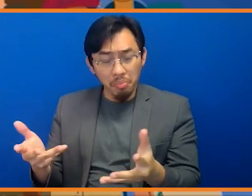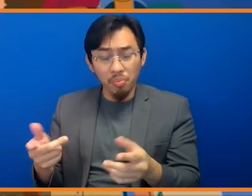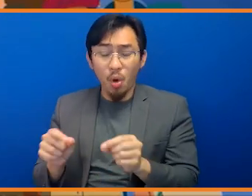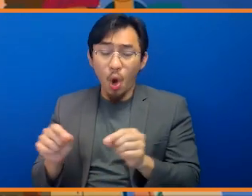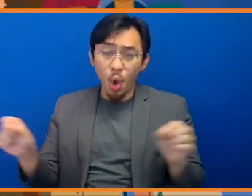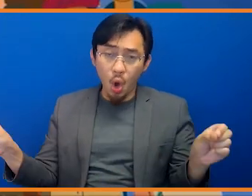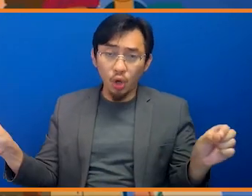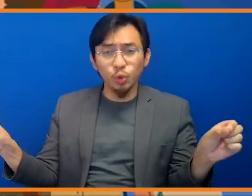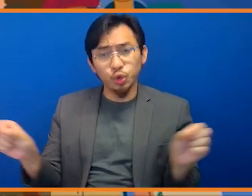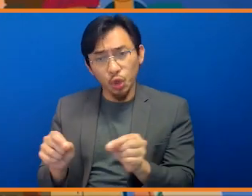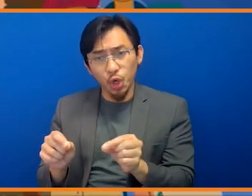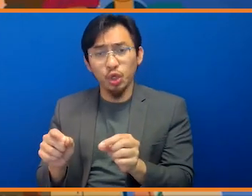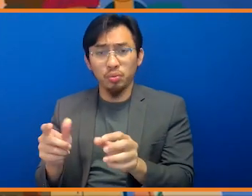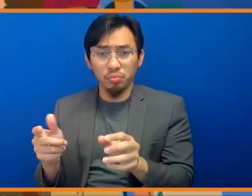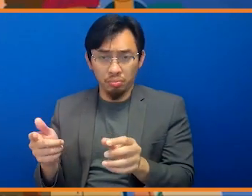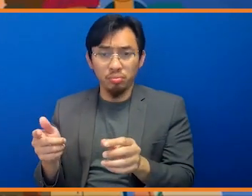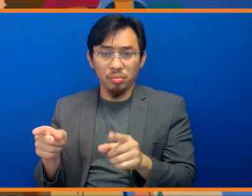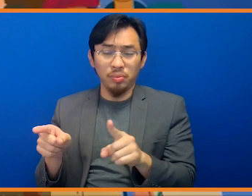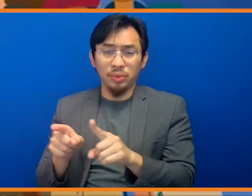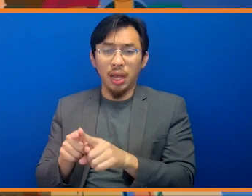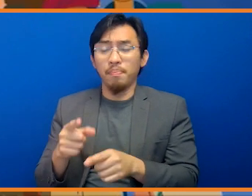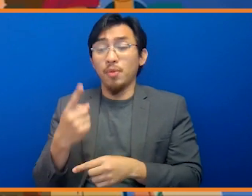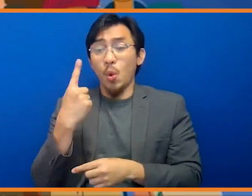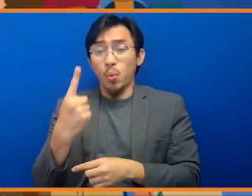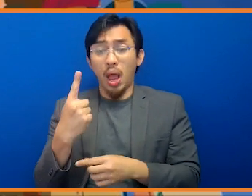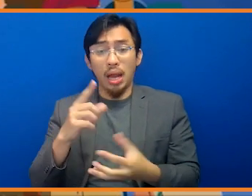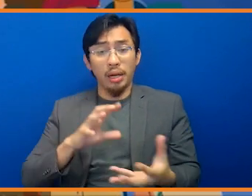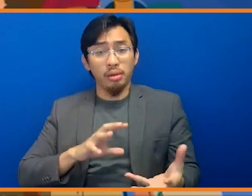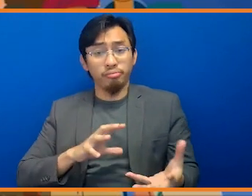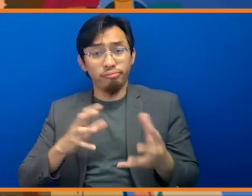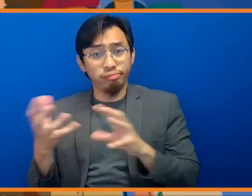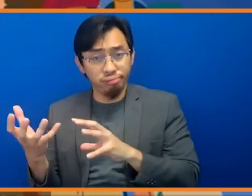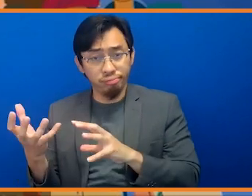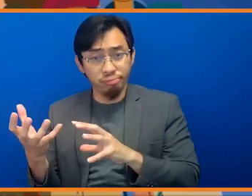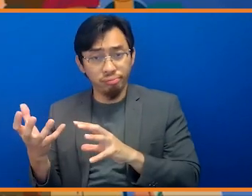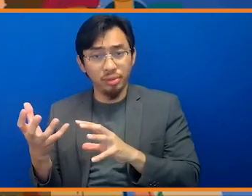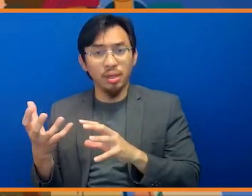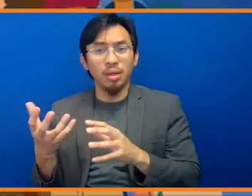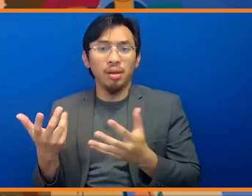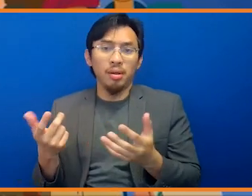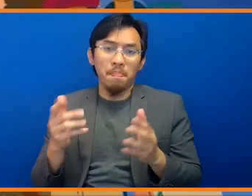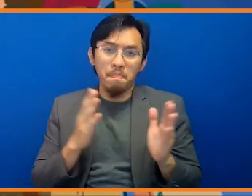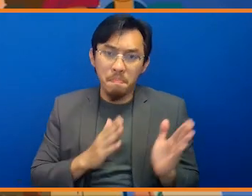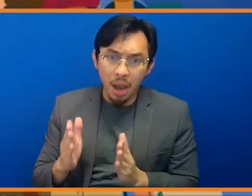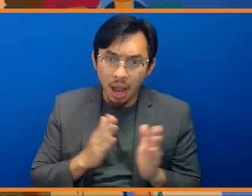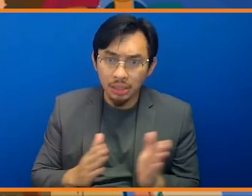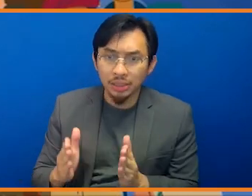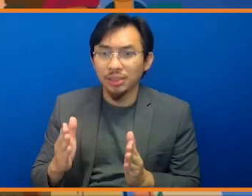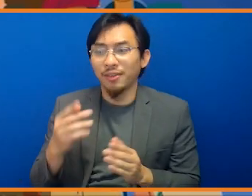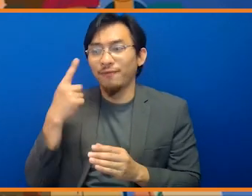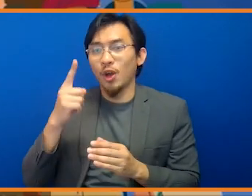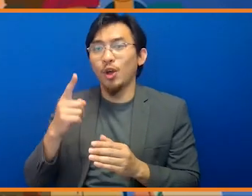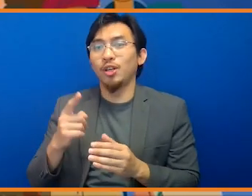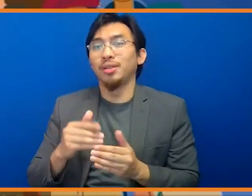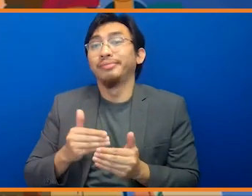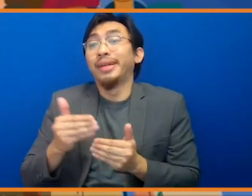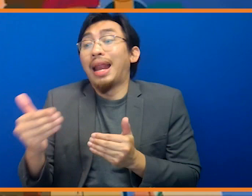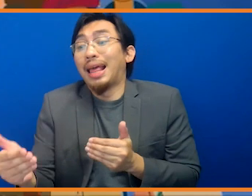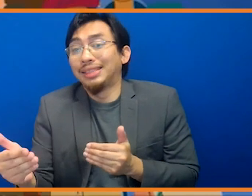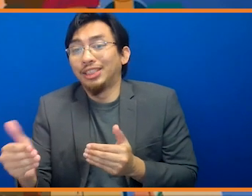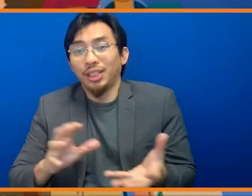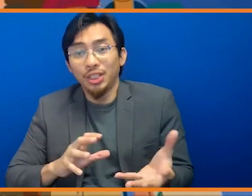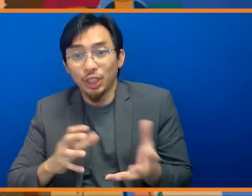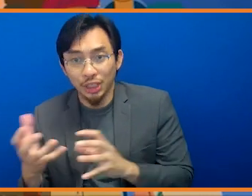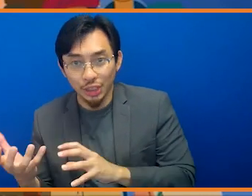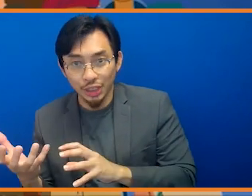cycles, to response to one disaster is a preparation for its next